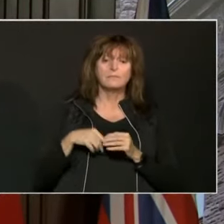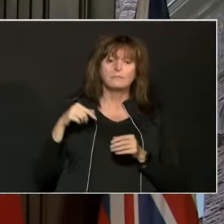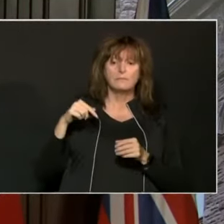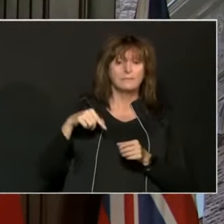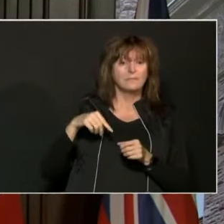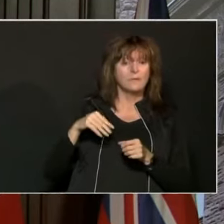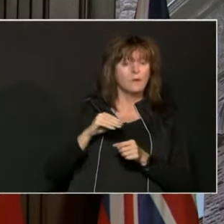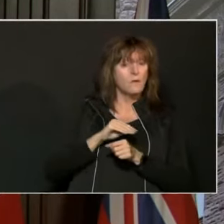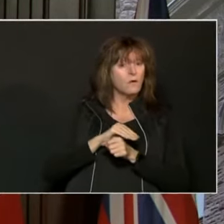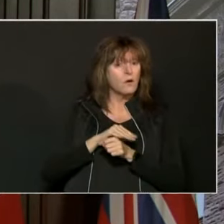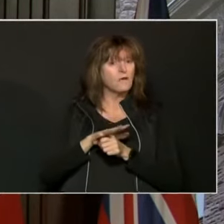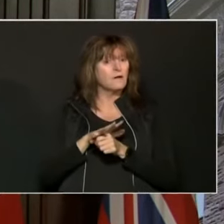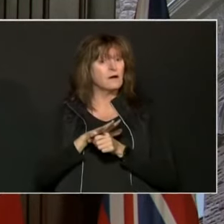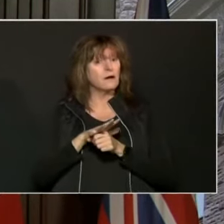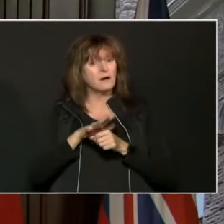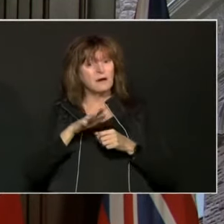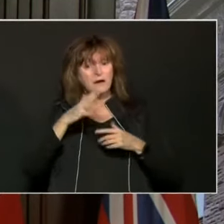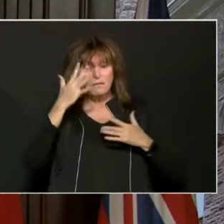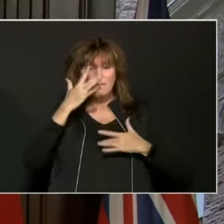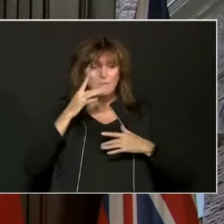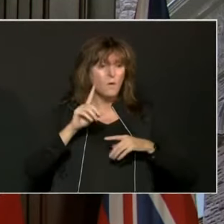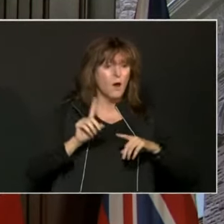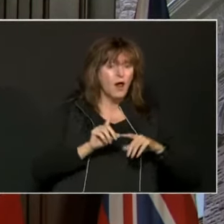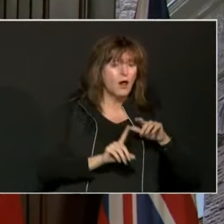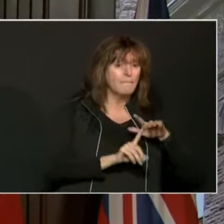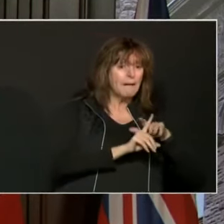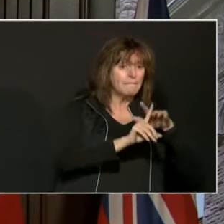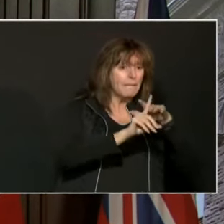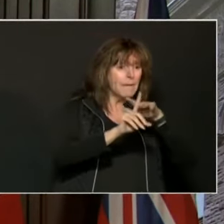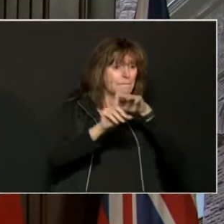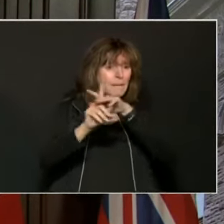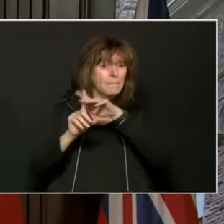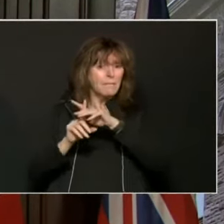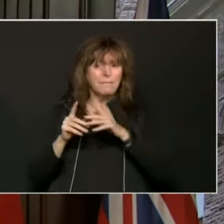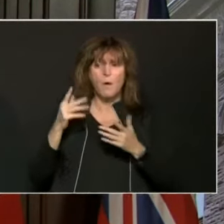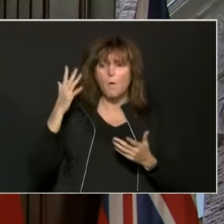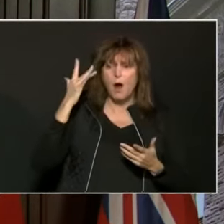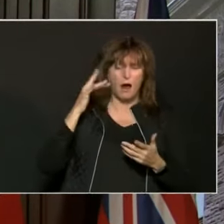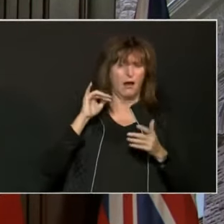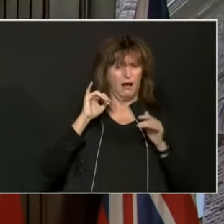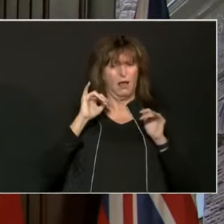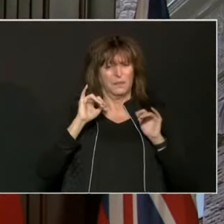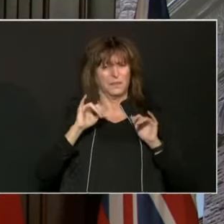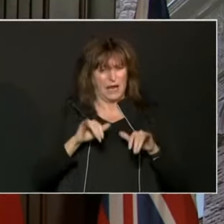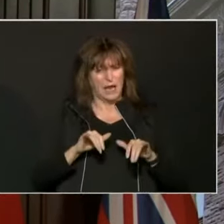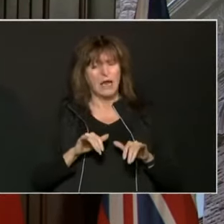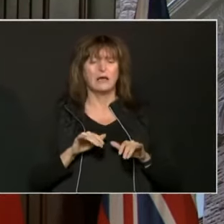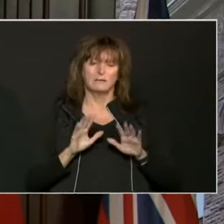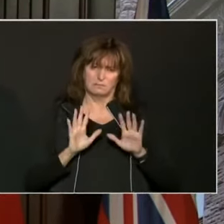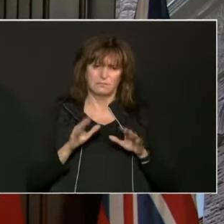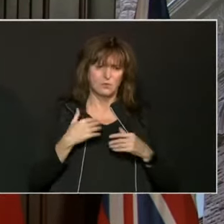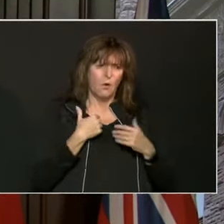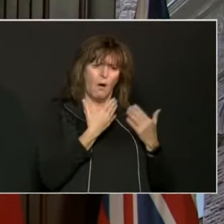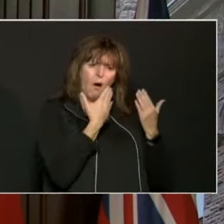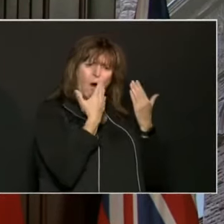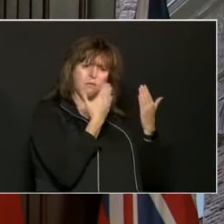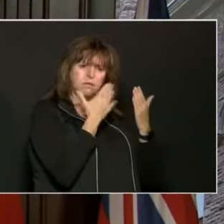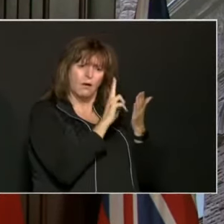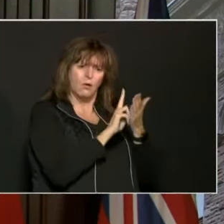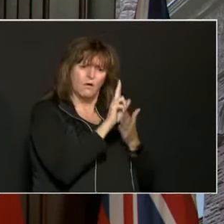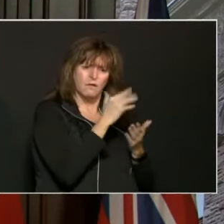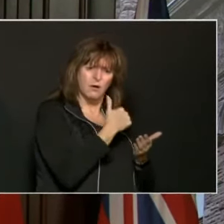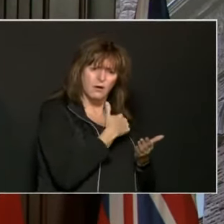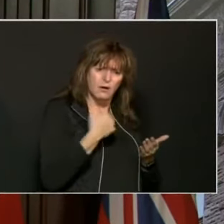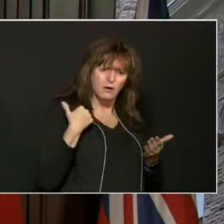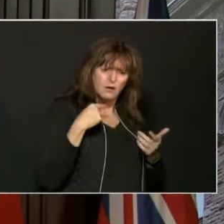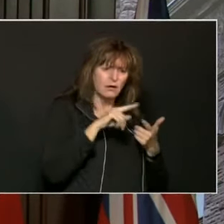say thank you to the analysts, modelers, and researchers at the University of Toronto, at McMaster University, at Ontario